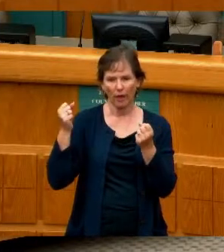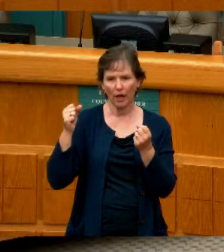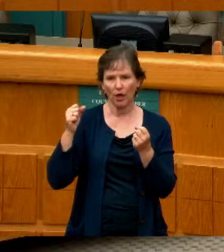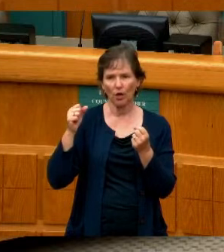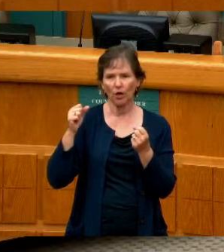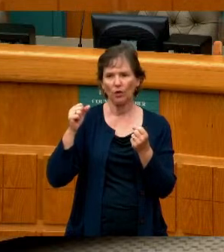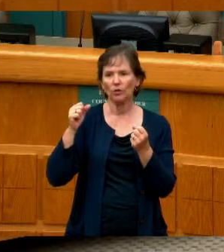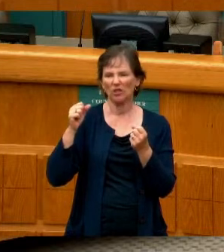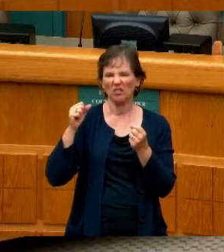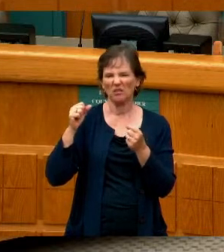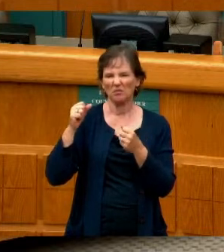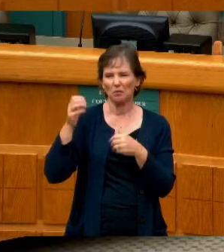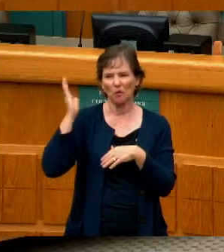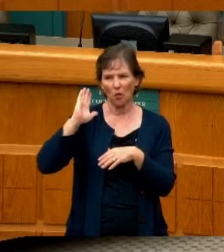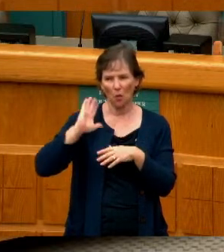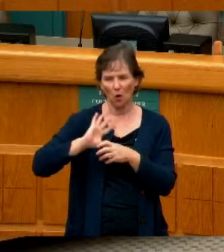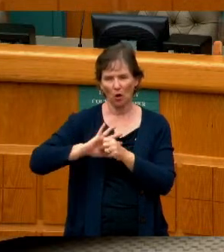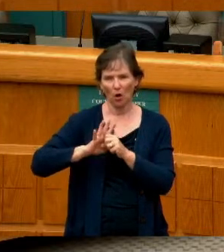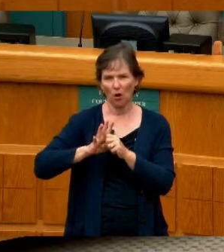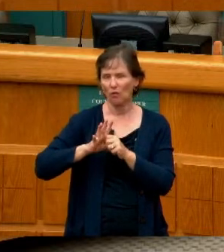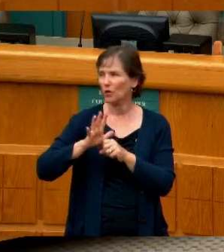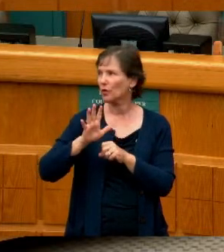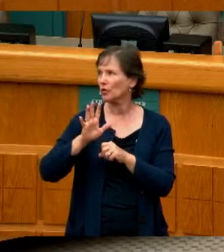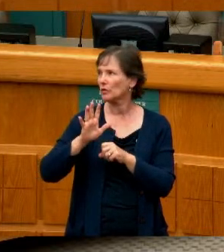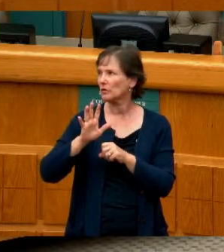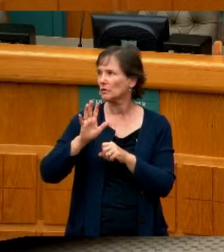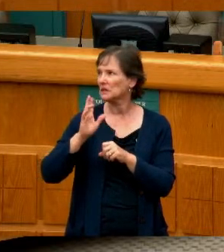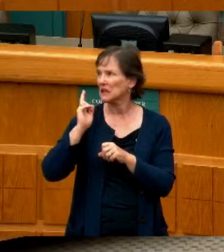that there's a total of